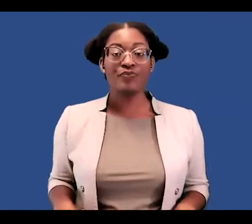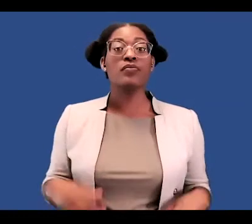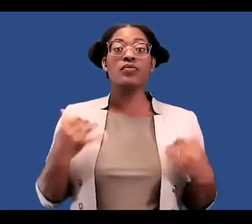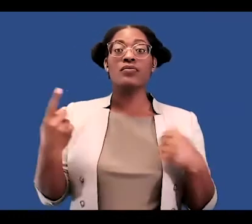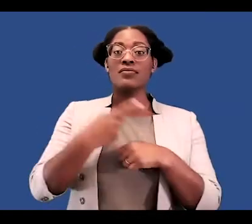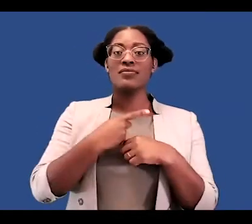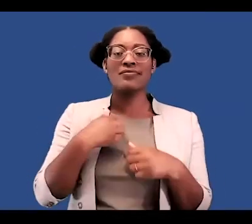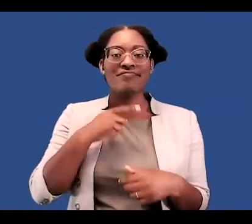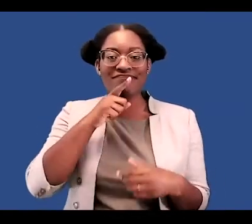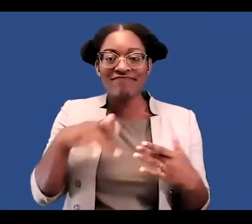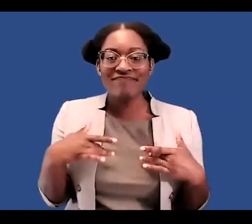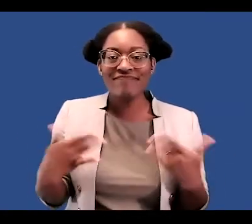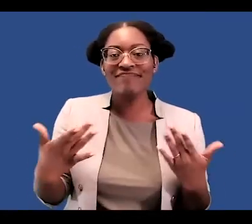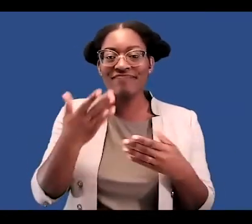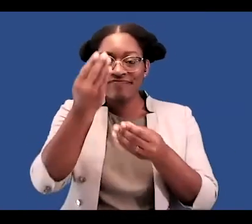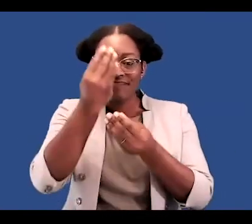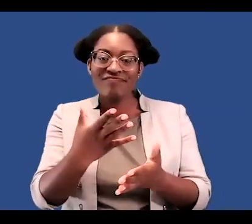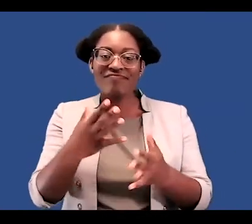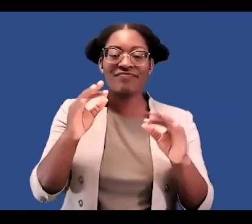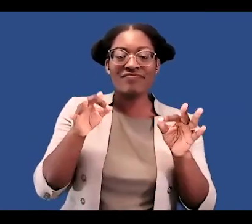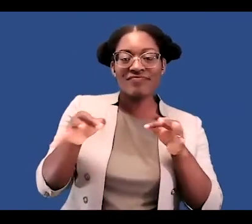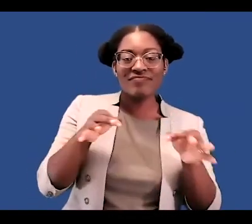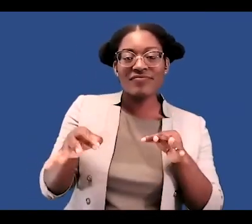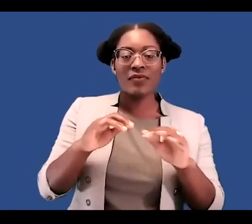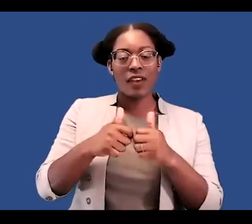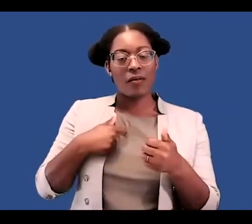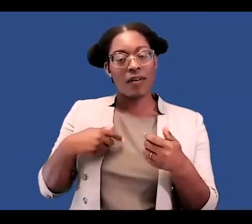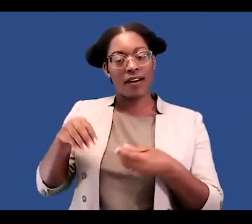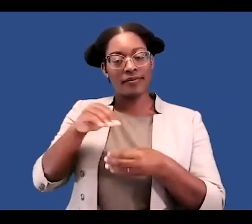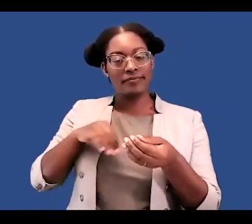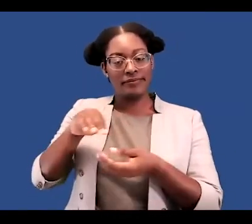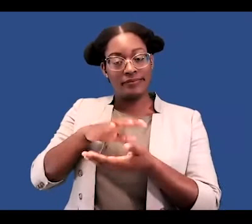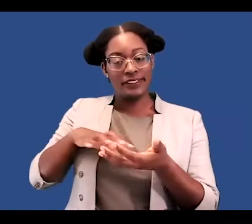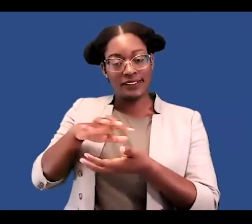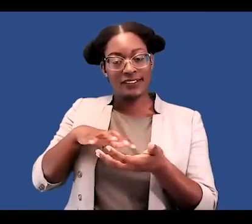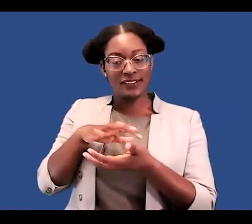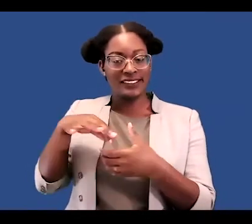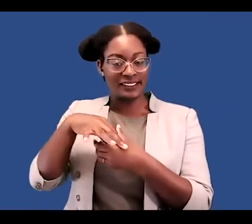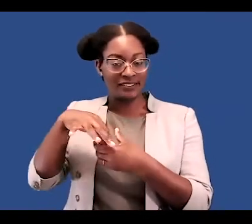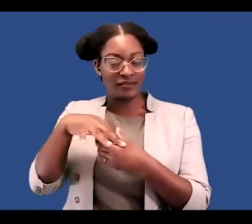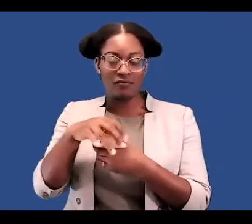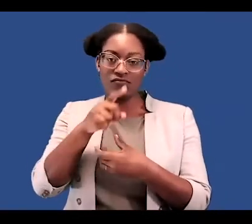how I prepare tea blends, and hopefully it'll teach you how intuitive and